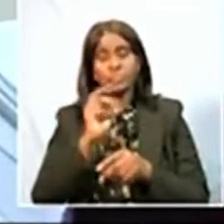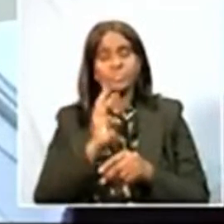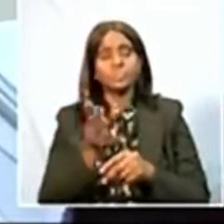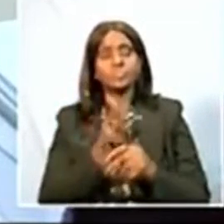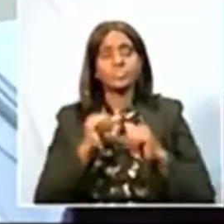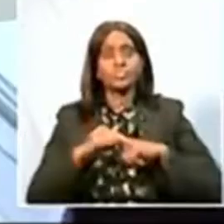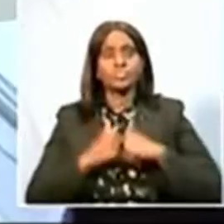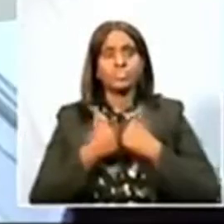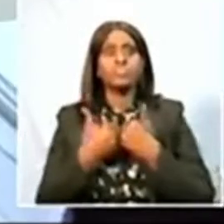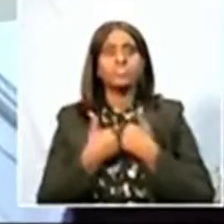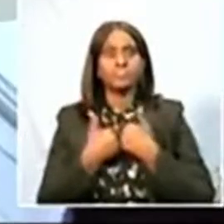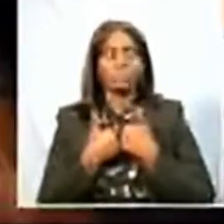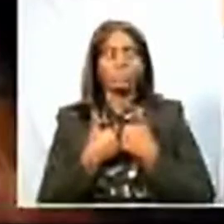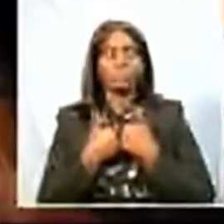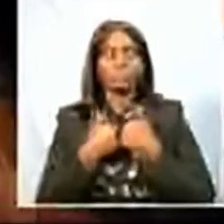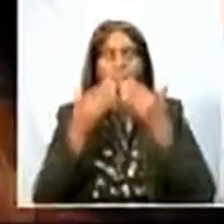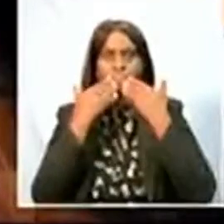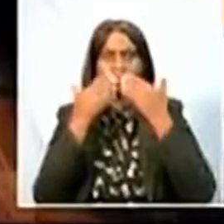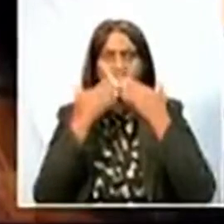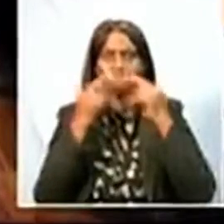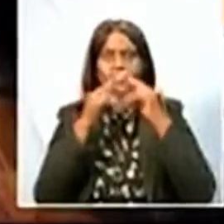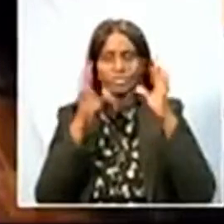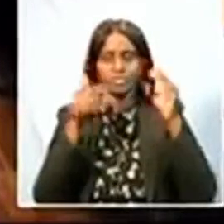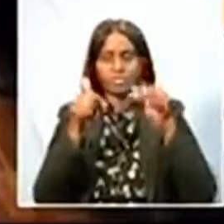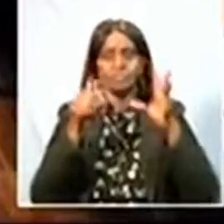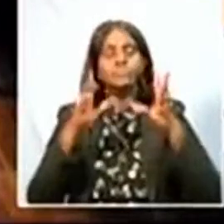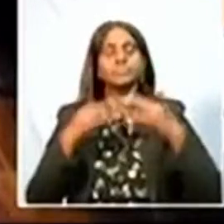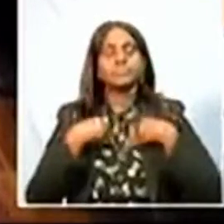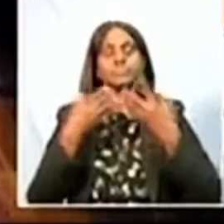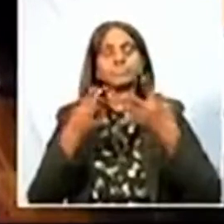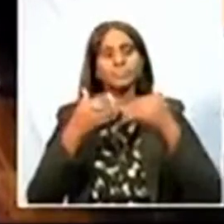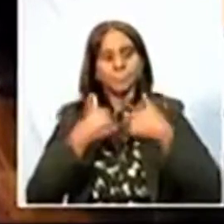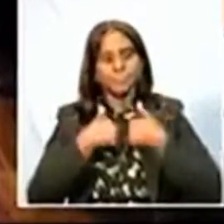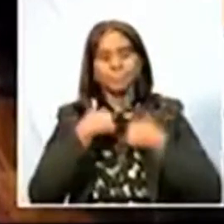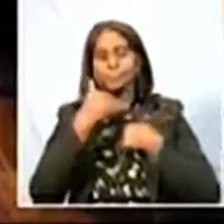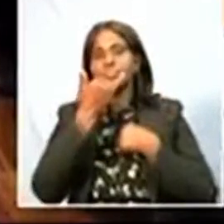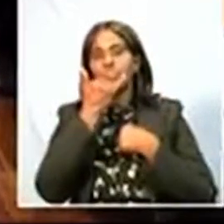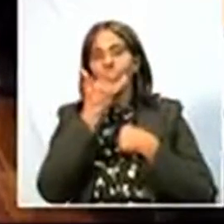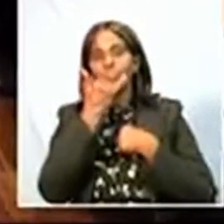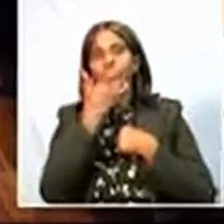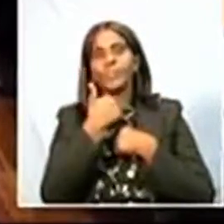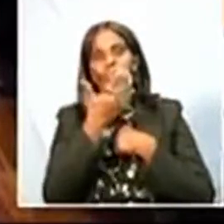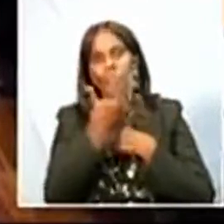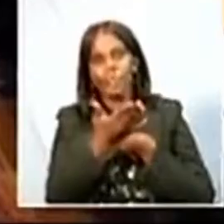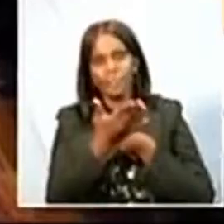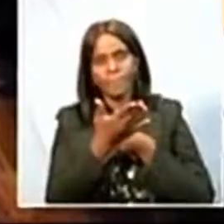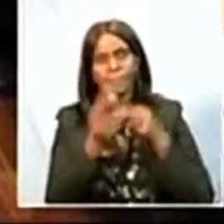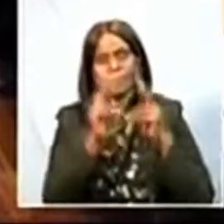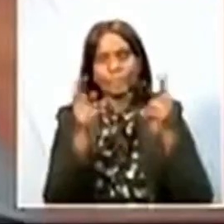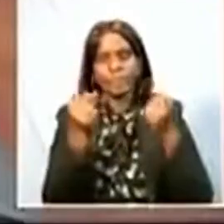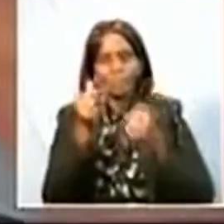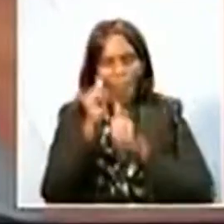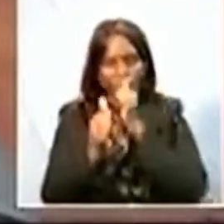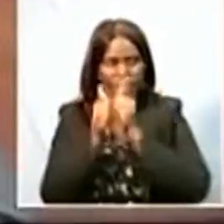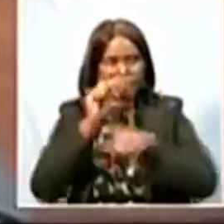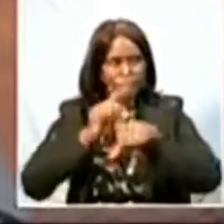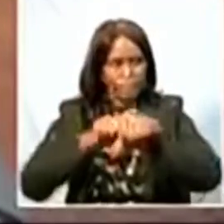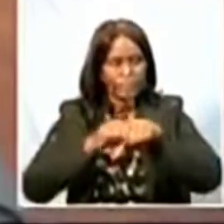we appreciate that you admit that there was an oversight. So at which